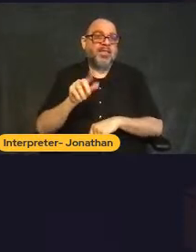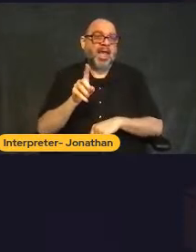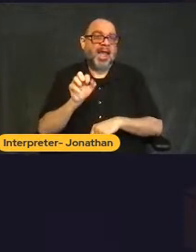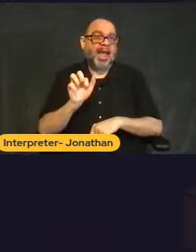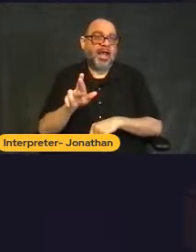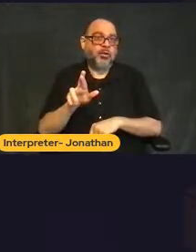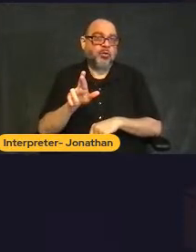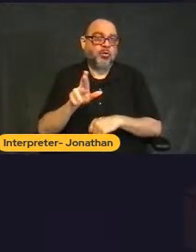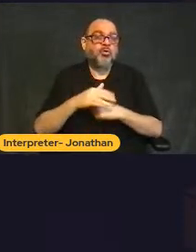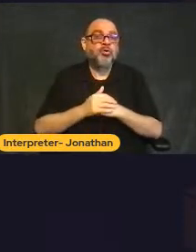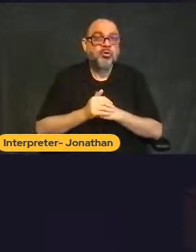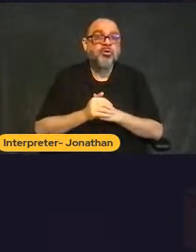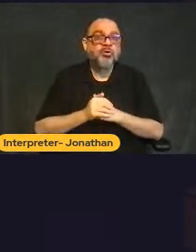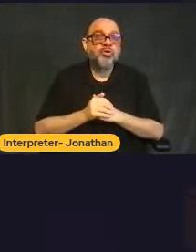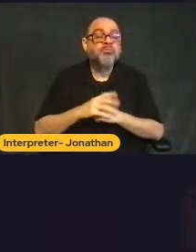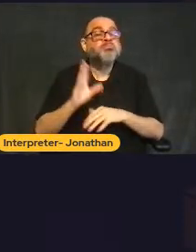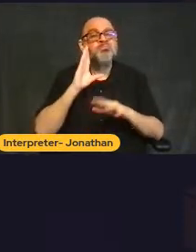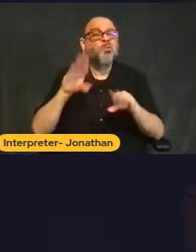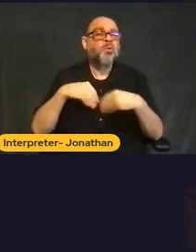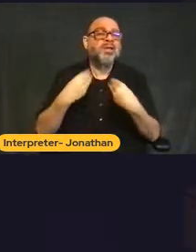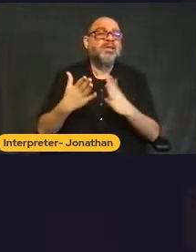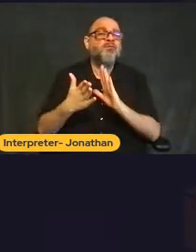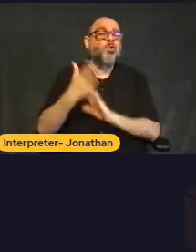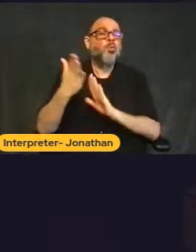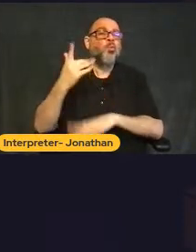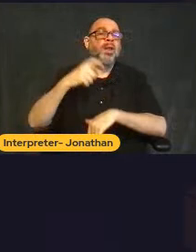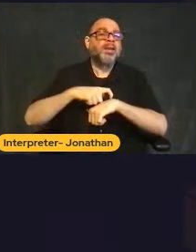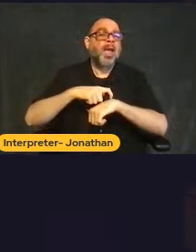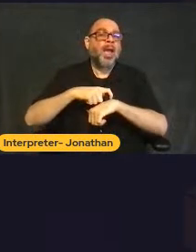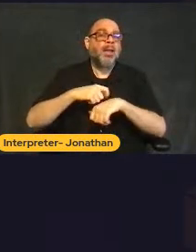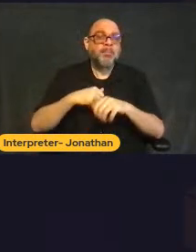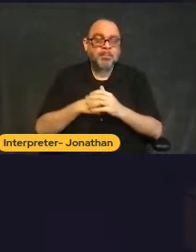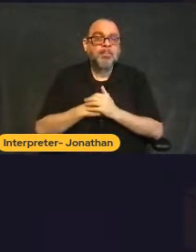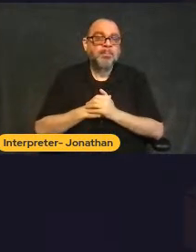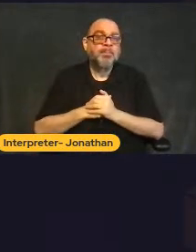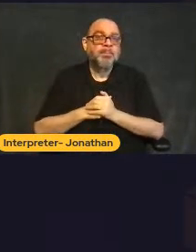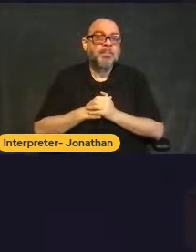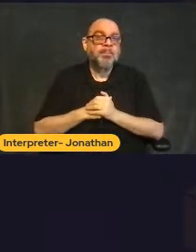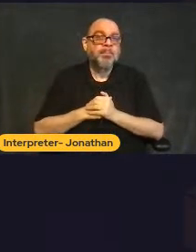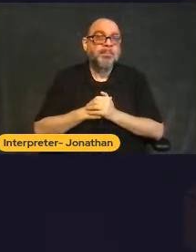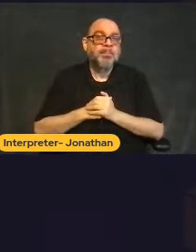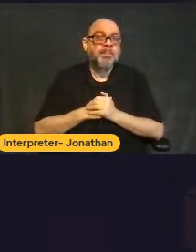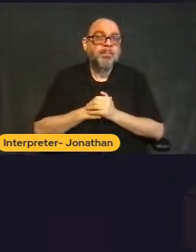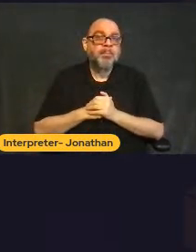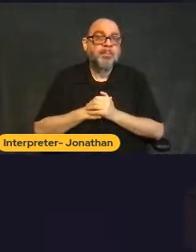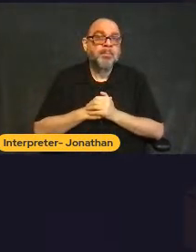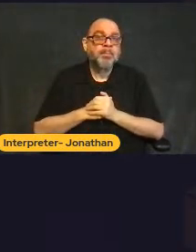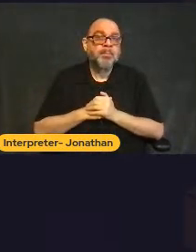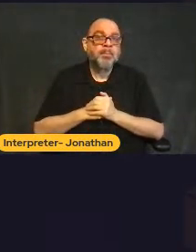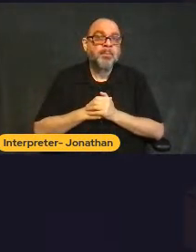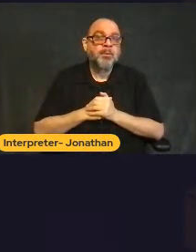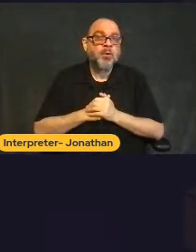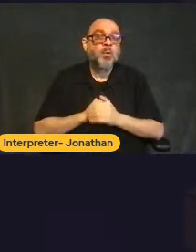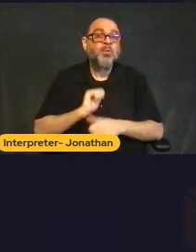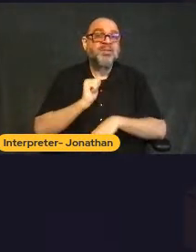So we'll give it a runtime. We'll set it to Node.js. It's going to be Lambda